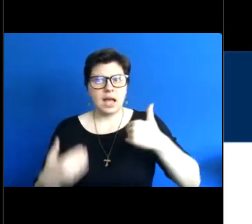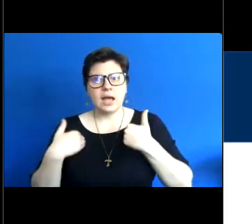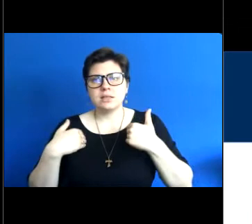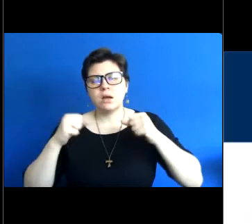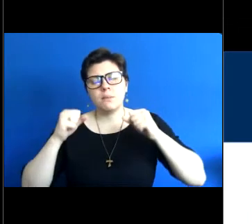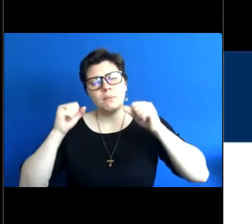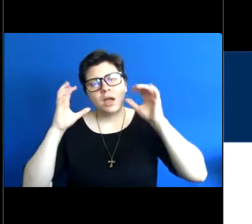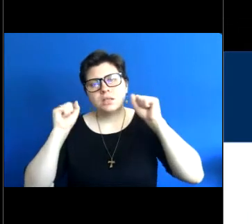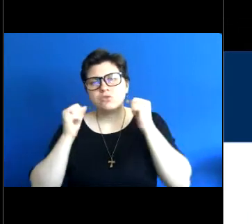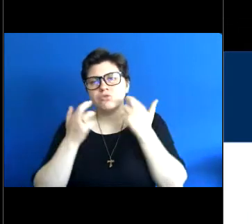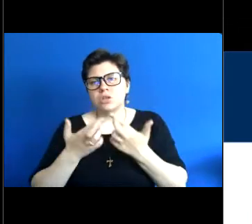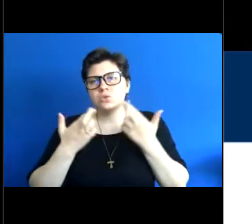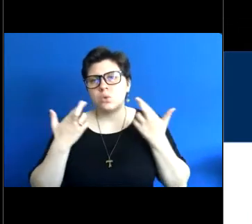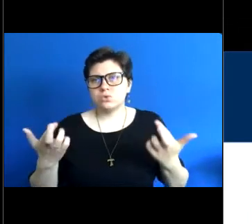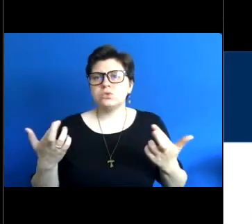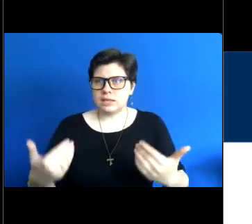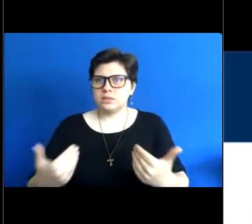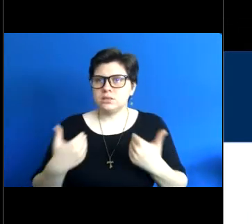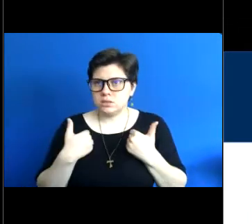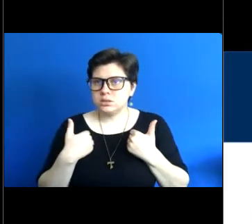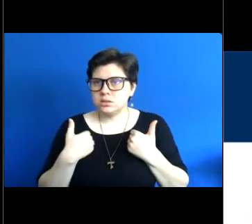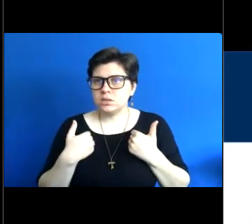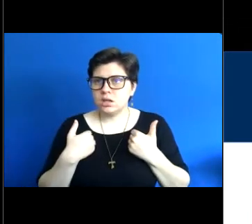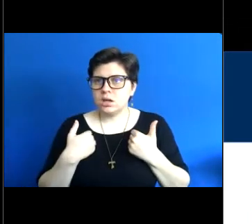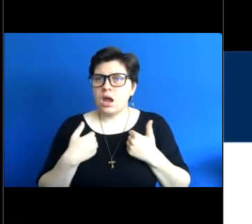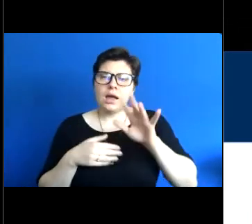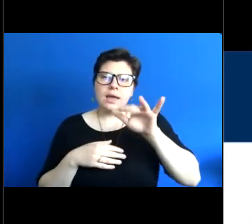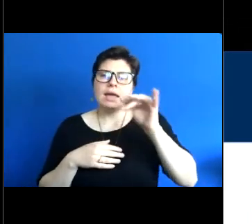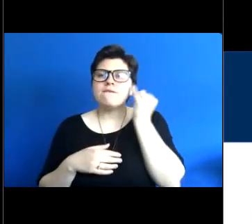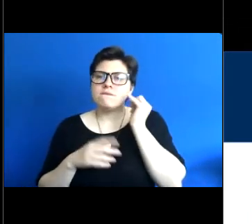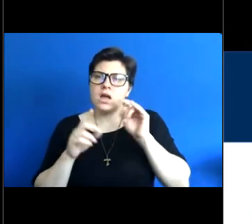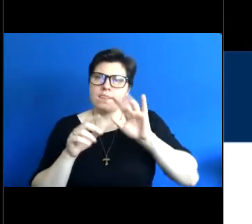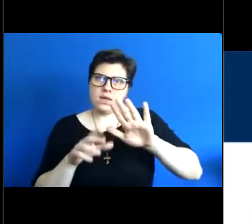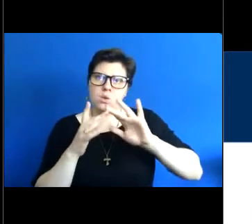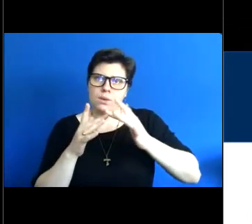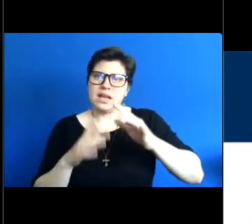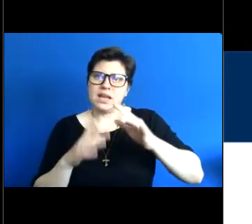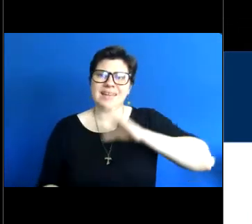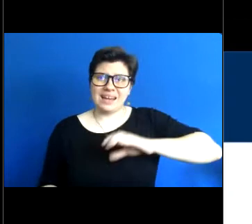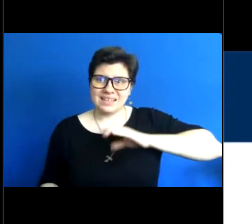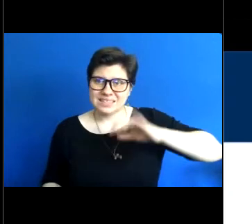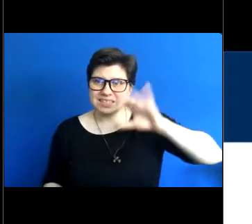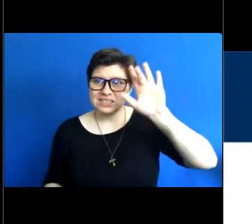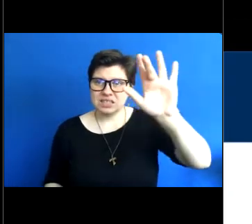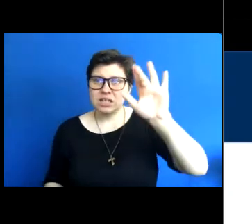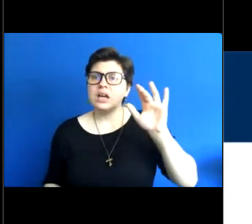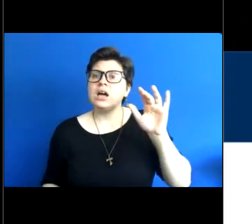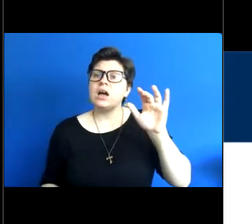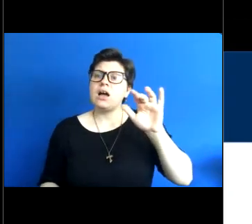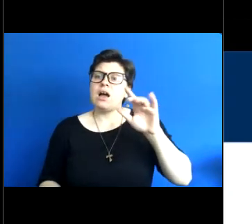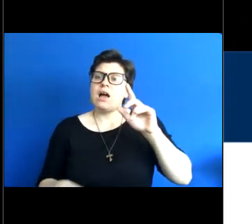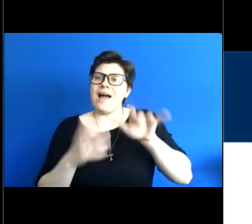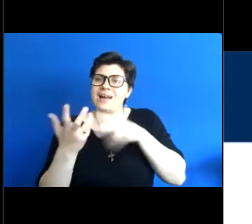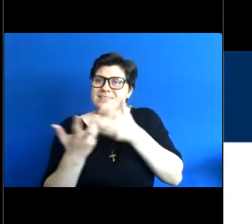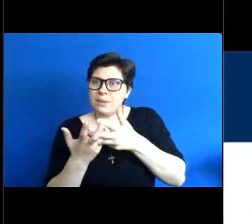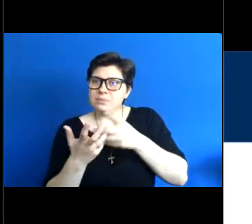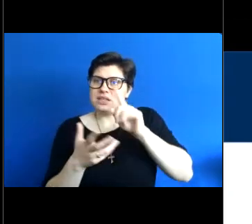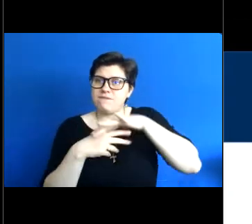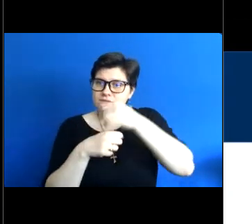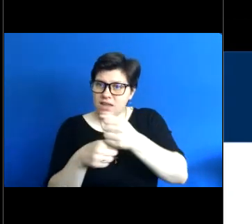incredible resource right now, in which it's under their catechesis. There's a tab called Adapted Faith Formation. And